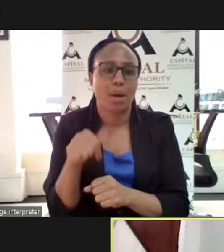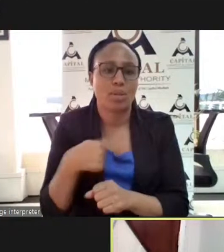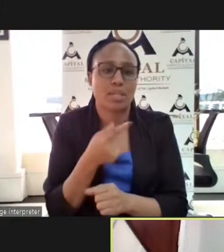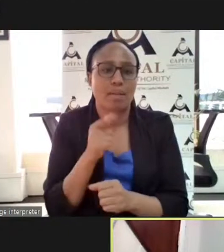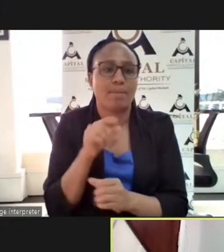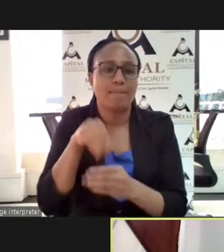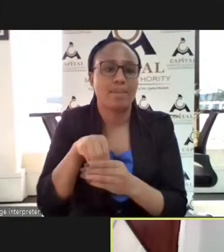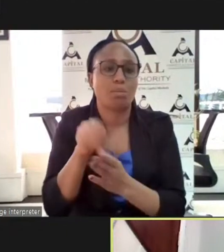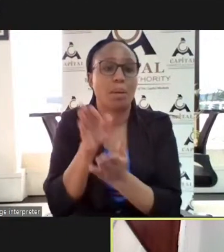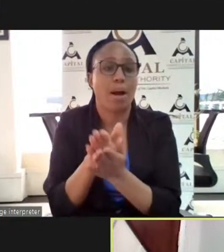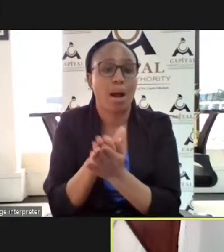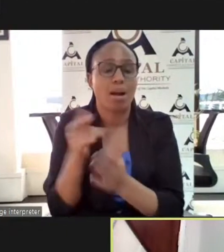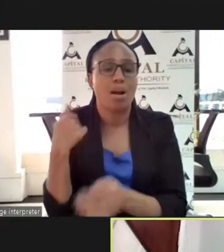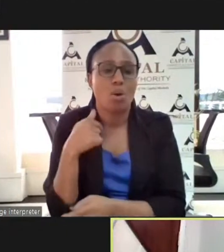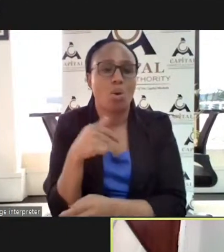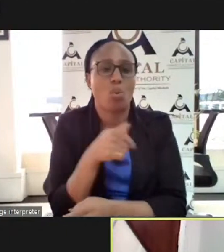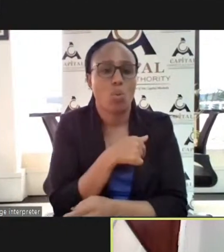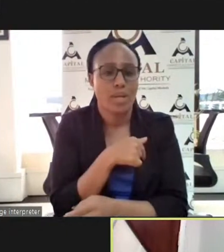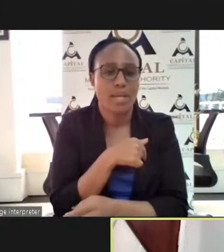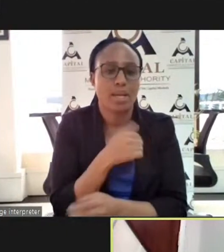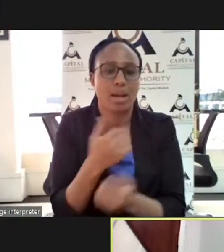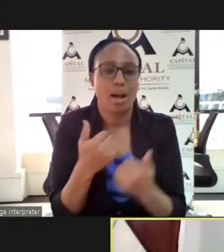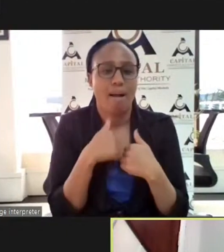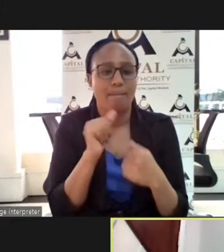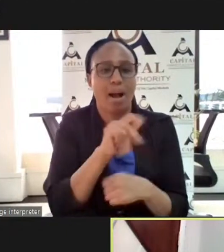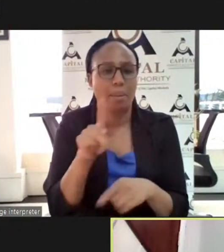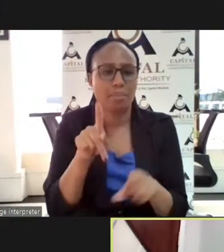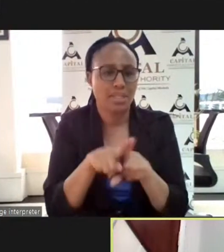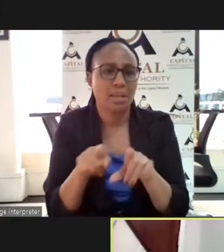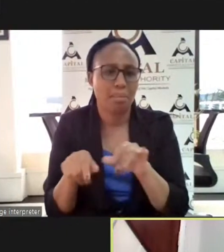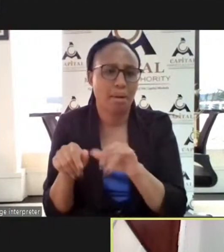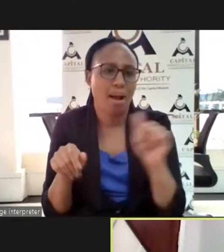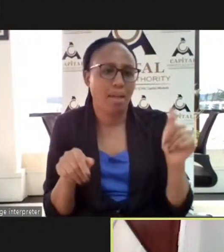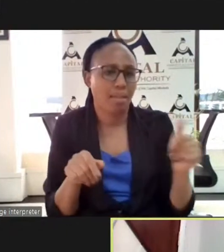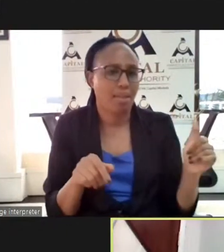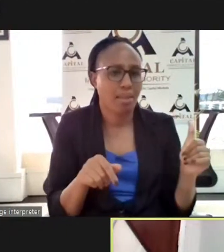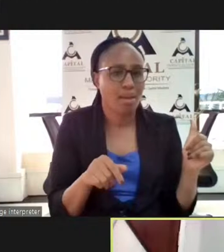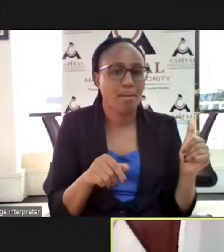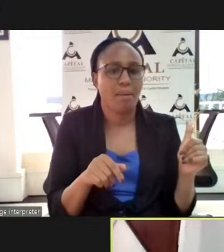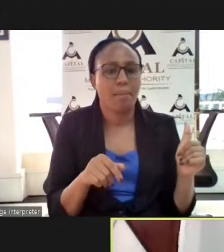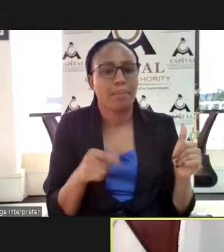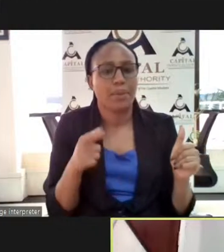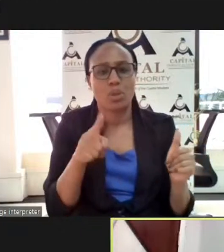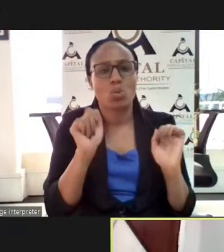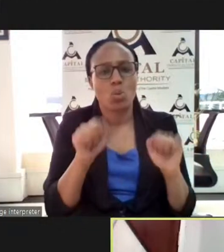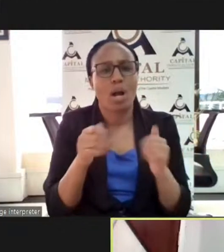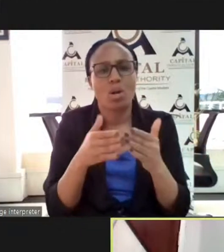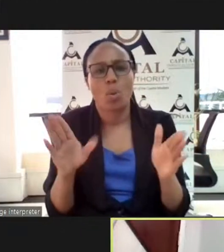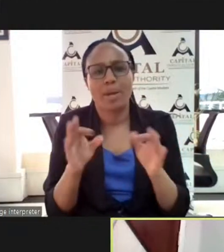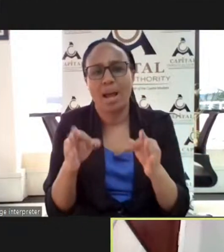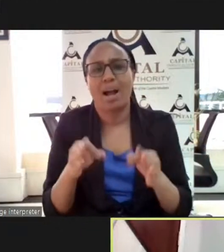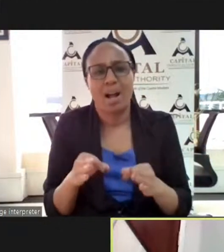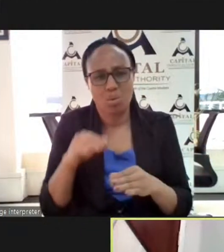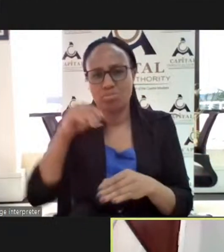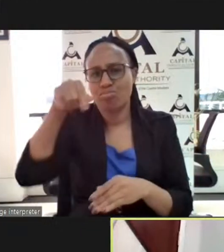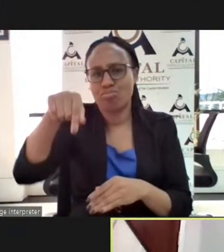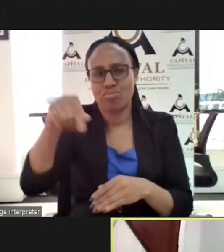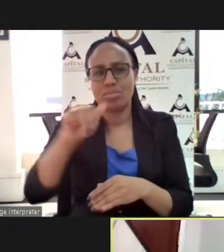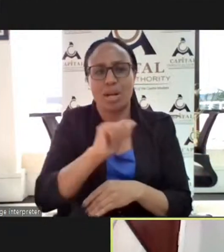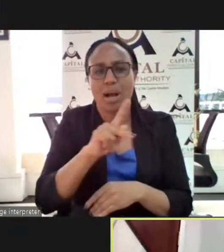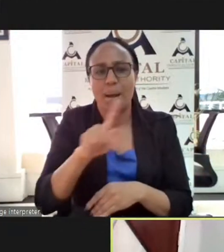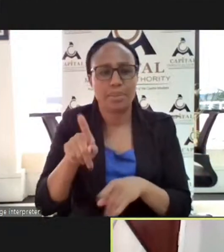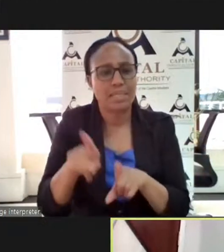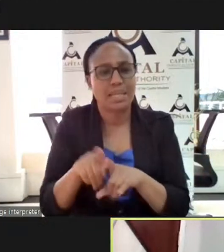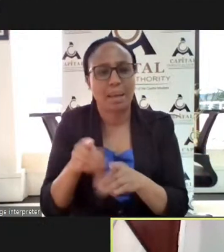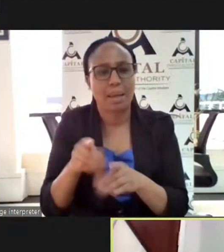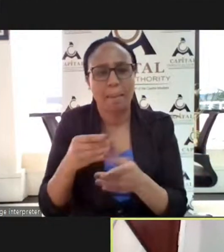And we have an app, just like has been mentioned like by the others, and you can open an account on the app and also buy shares